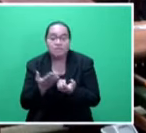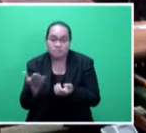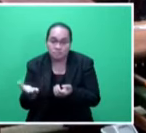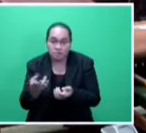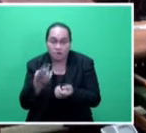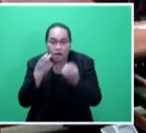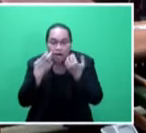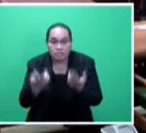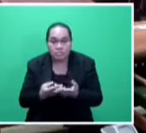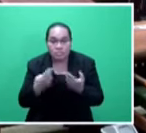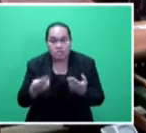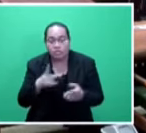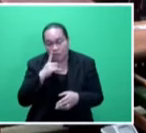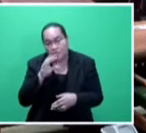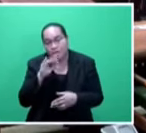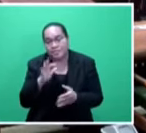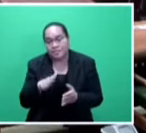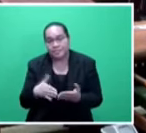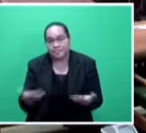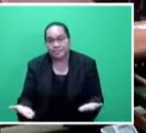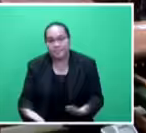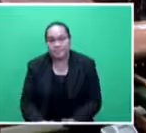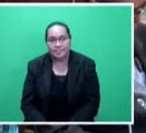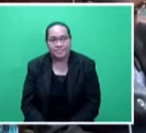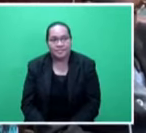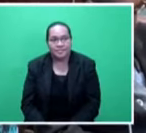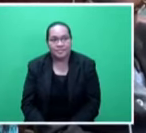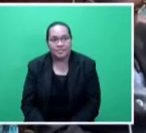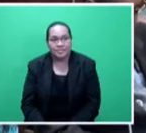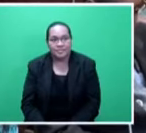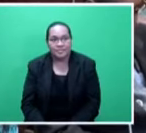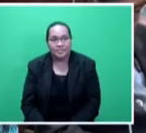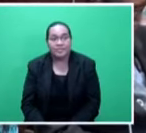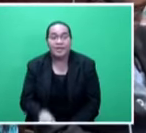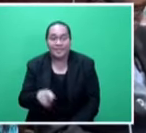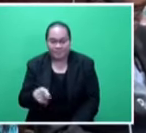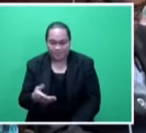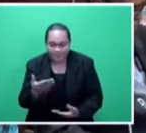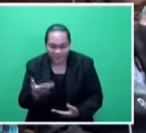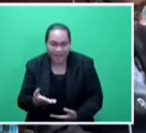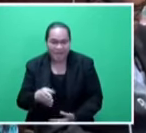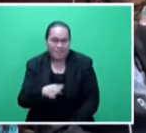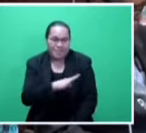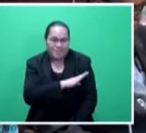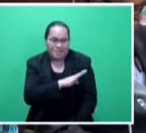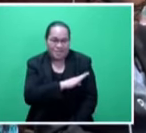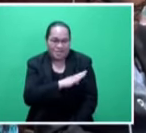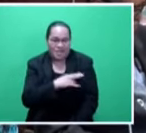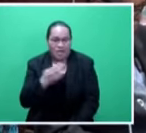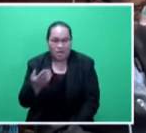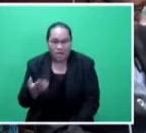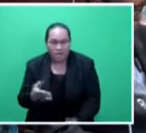to speak on the motion. You have the floor, sir. Honourable Speaker, the Honourable Prime Minister, the Honourable Ministers, the Honourable